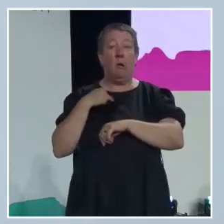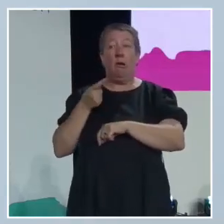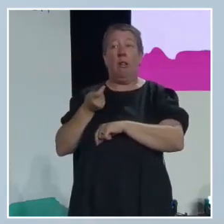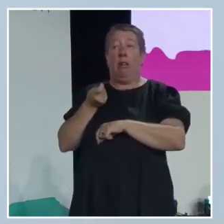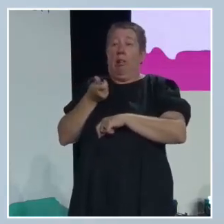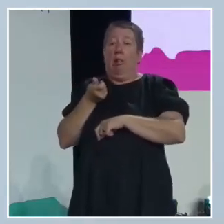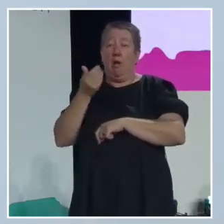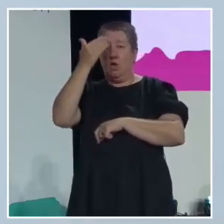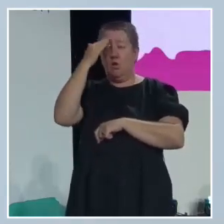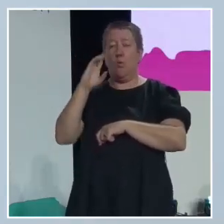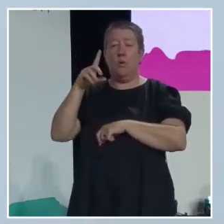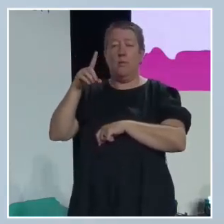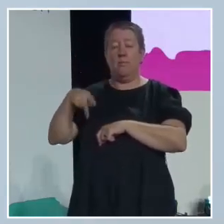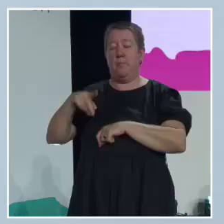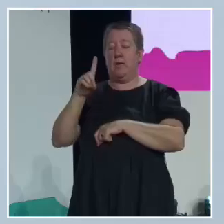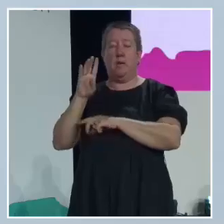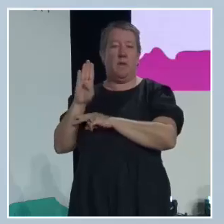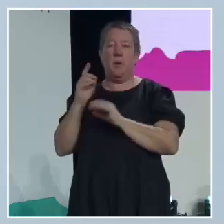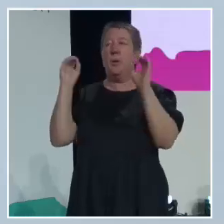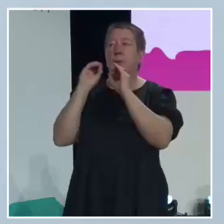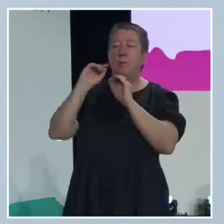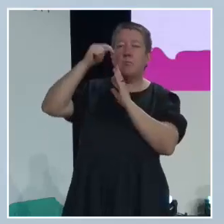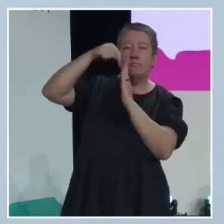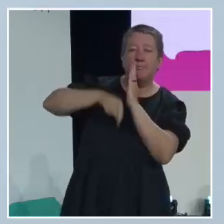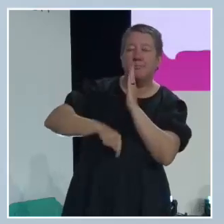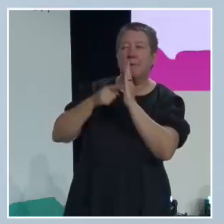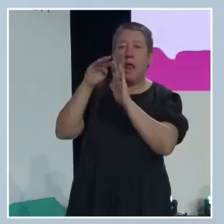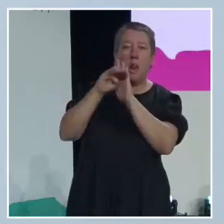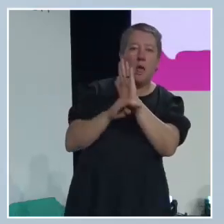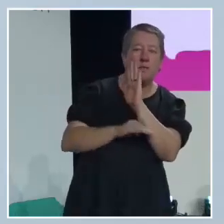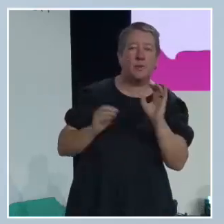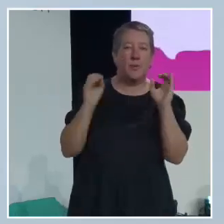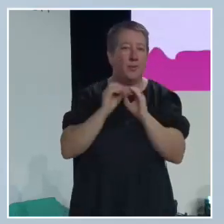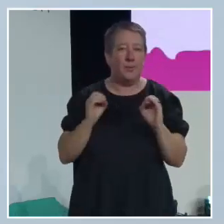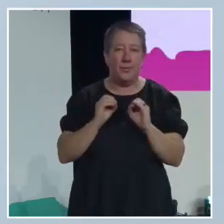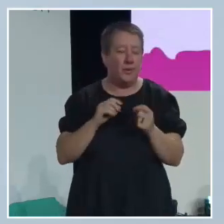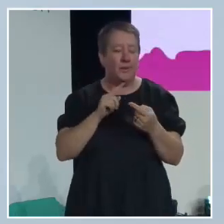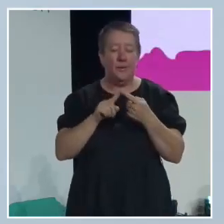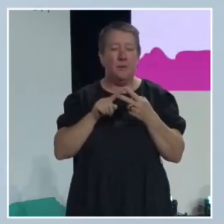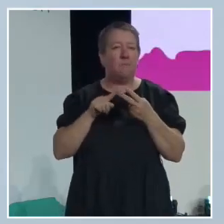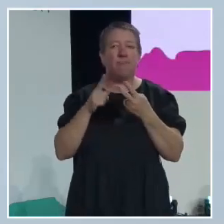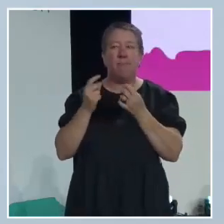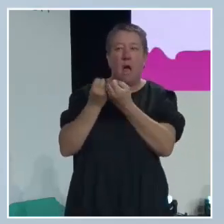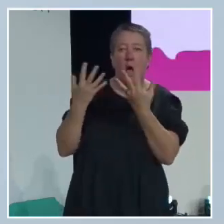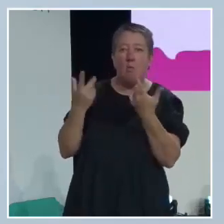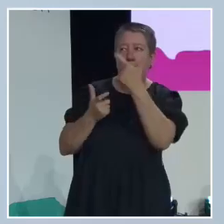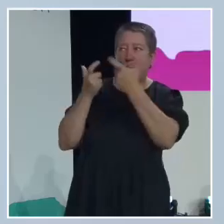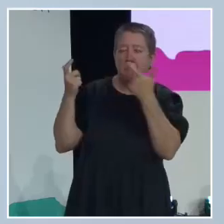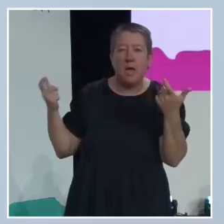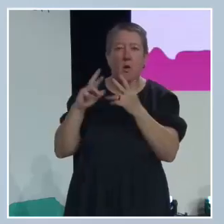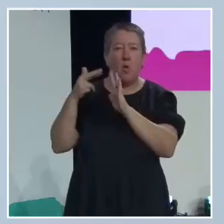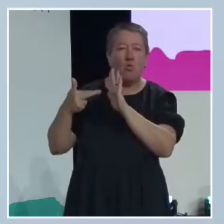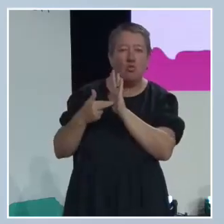PDB. There was no comprehensive and reliable list of PDB, let alone their size, their role,